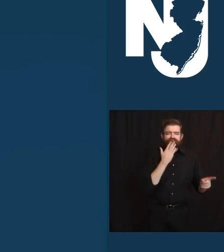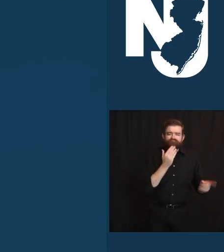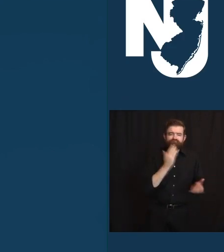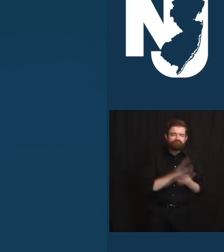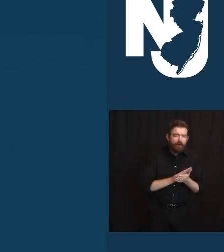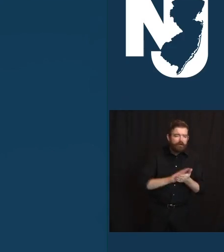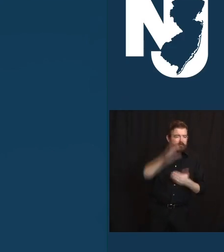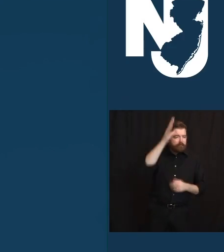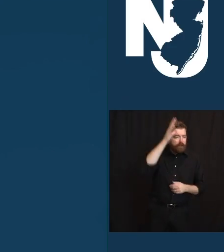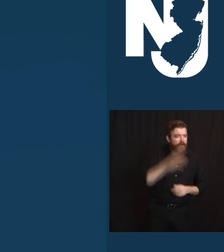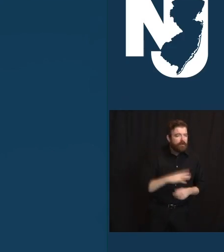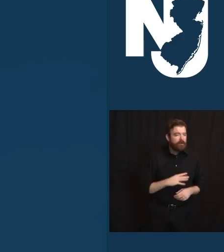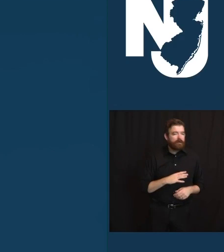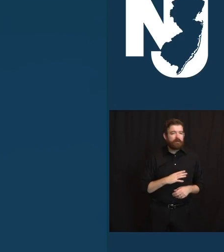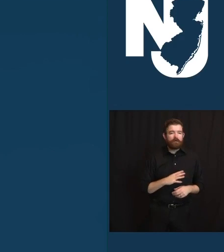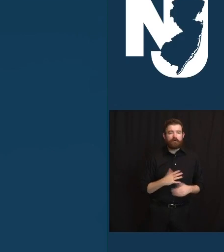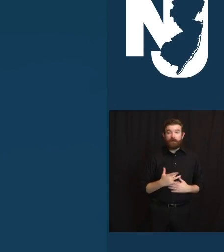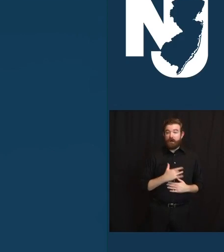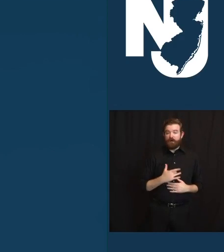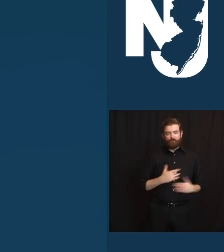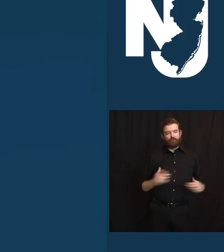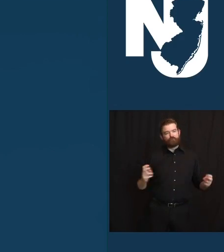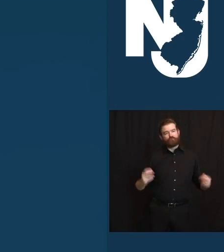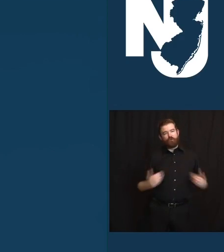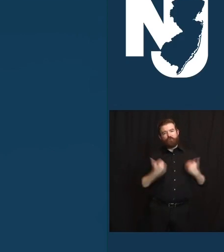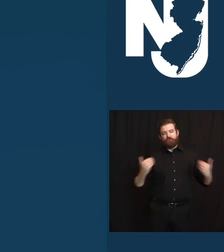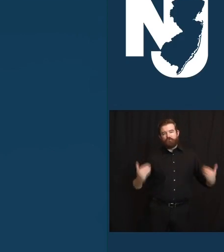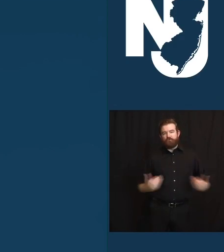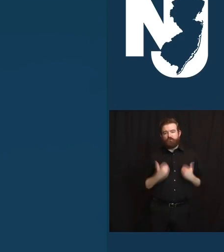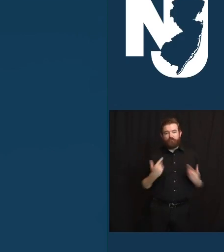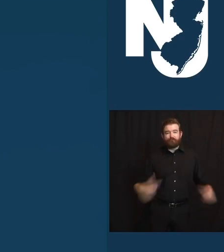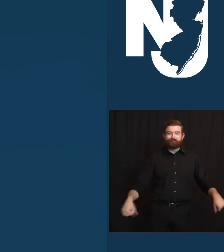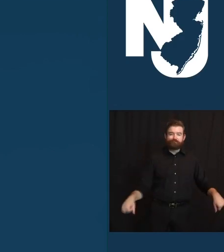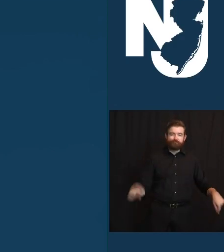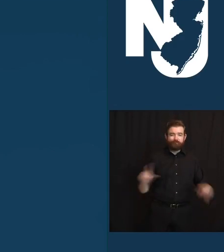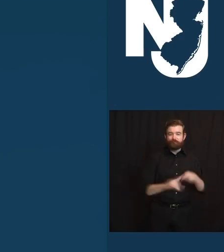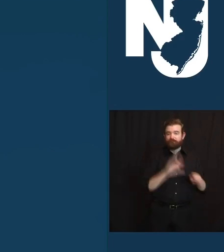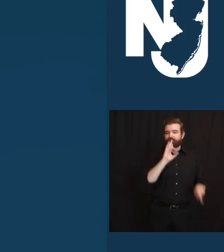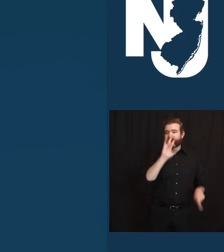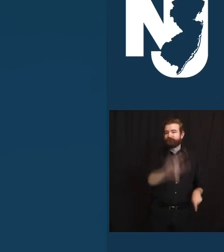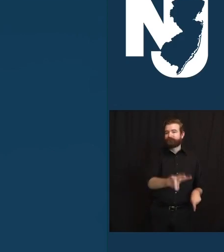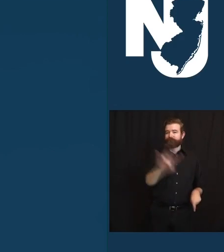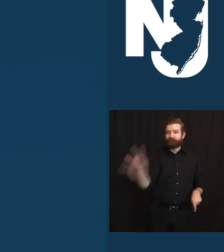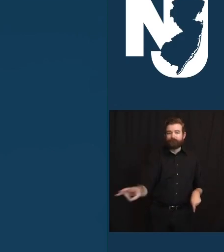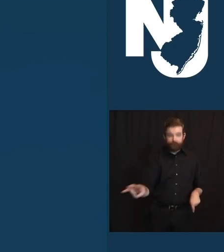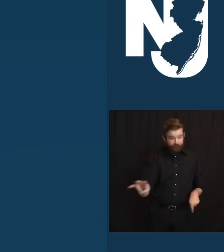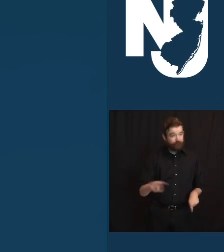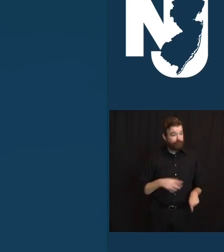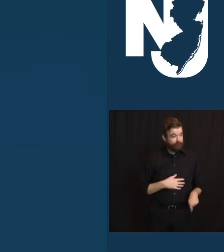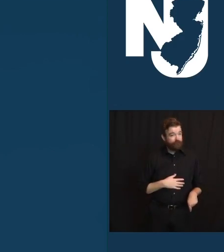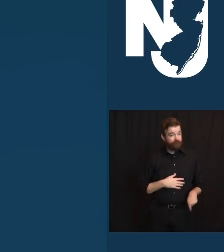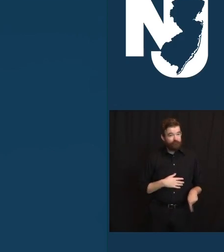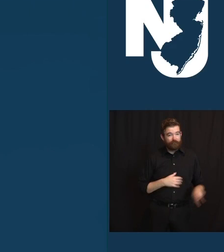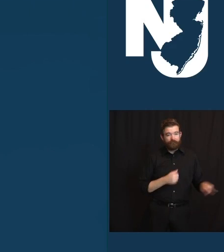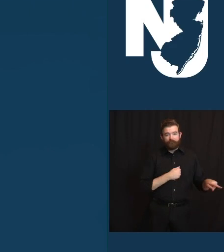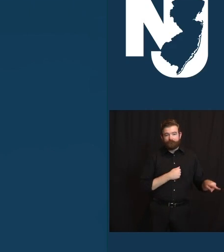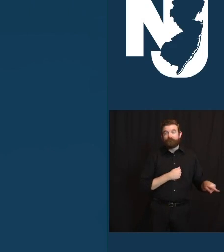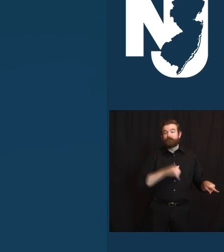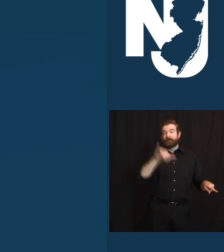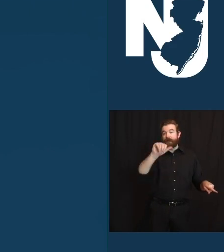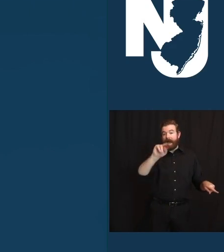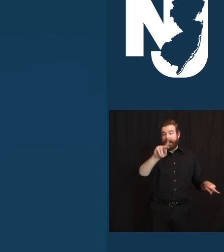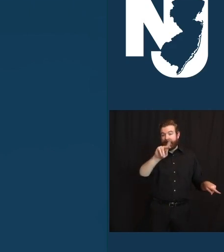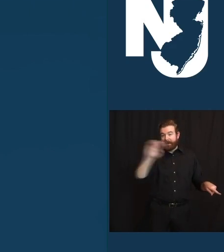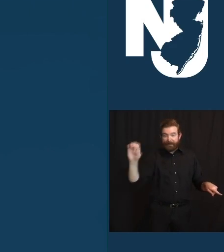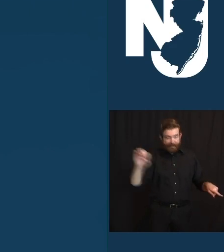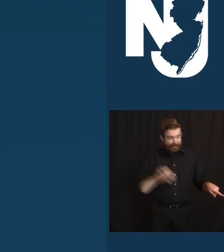riding motorcycles till he was 70 years old and playing games on his phone, rooting for the Yankees. God willing, they'll play again,